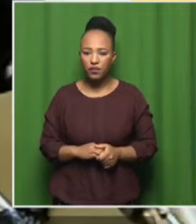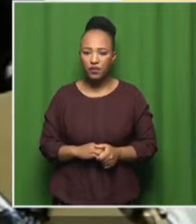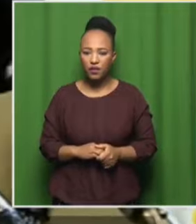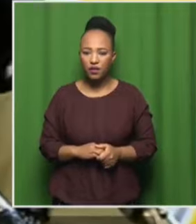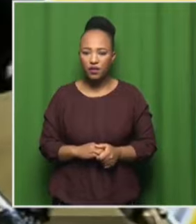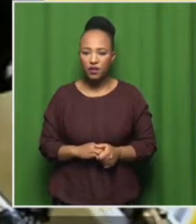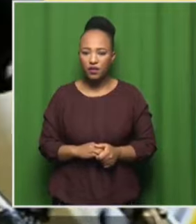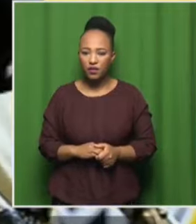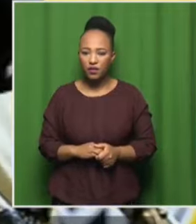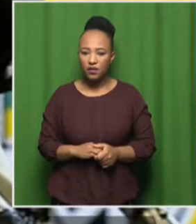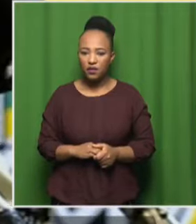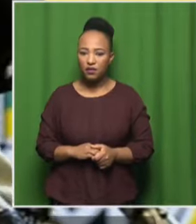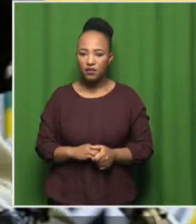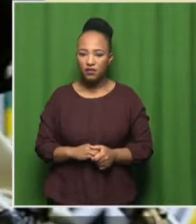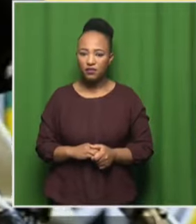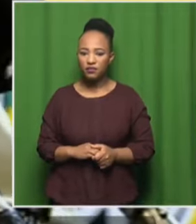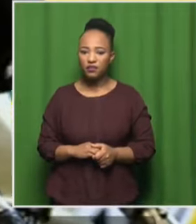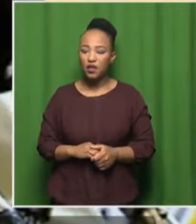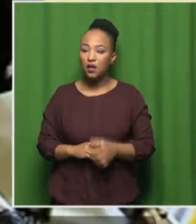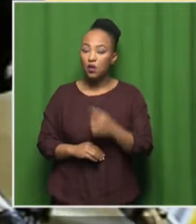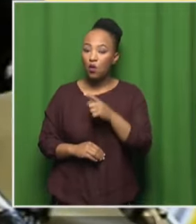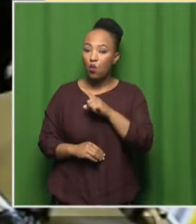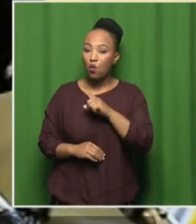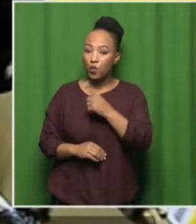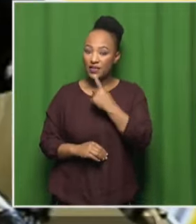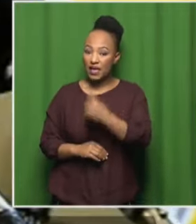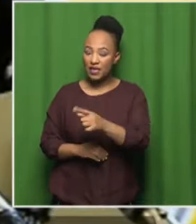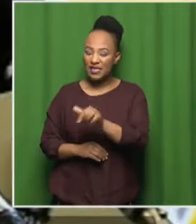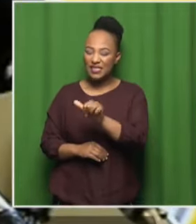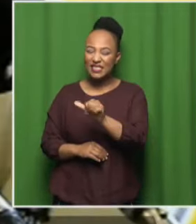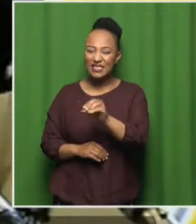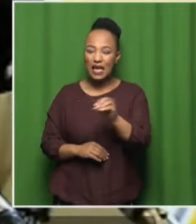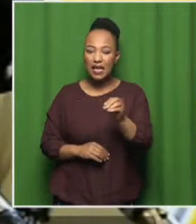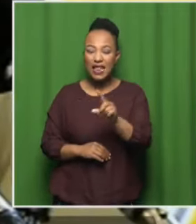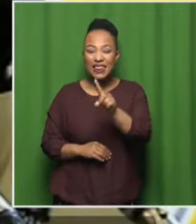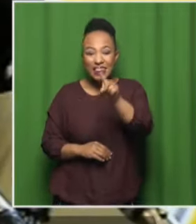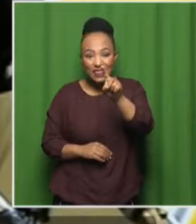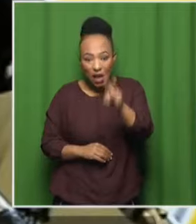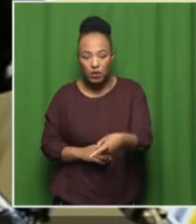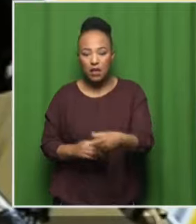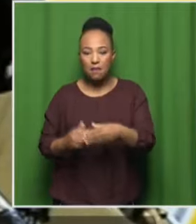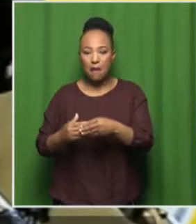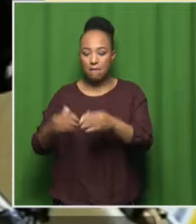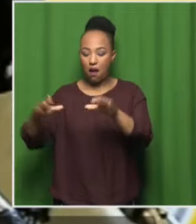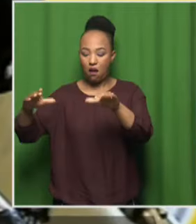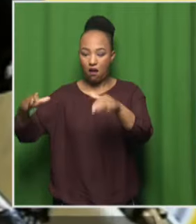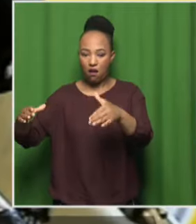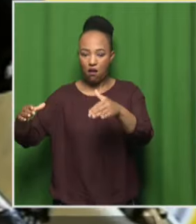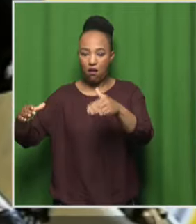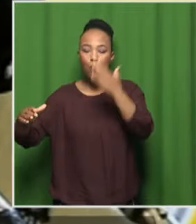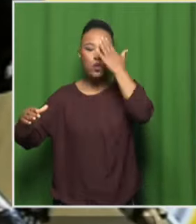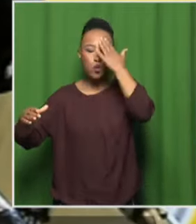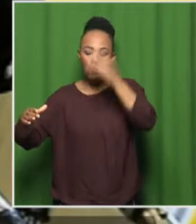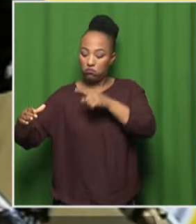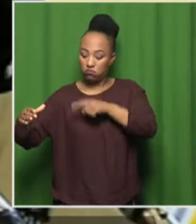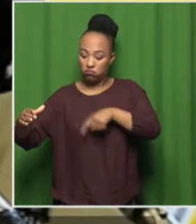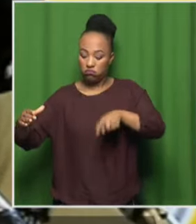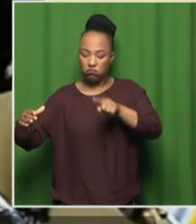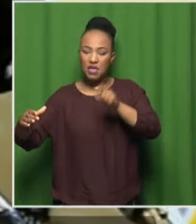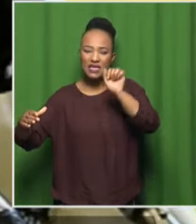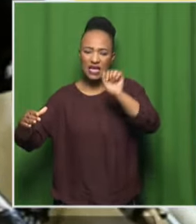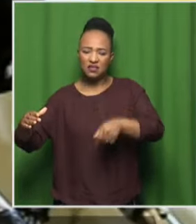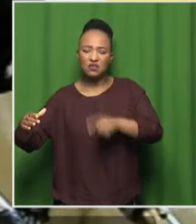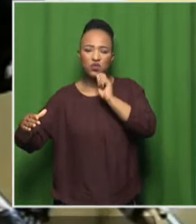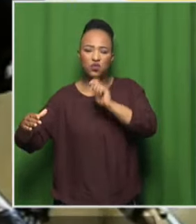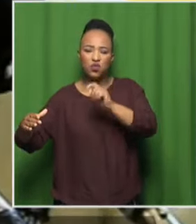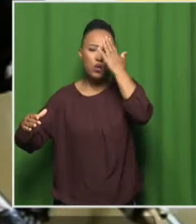So that when we say we have 600,000 members, we know that indeed we have 600,000 members.